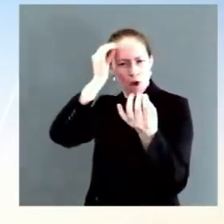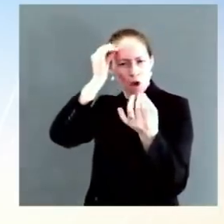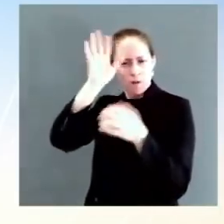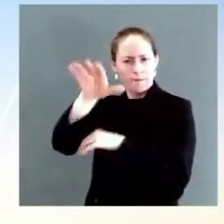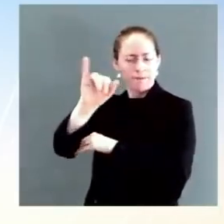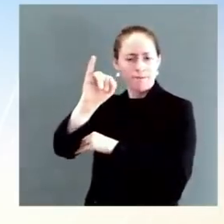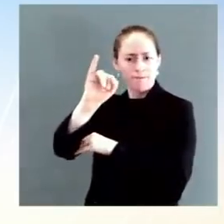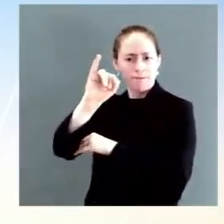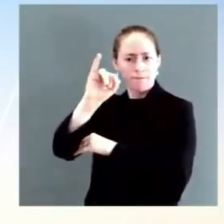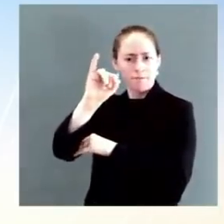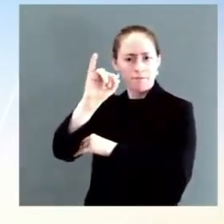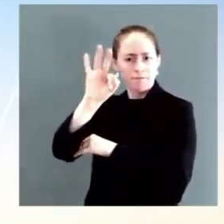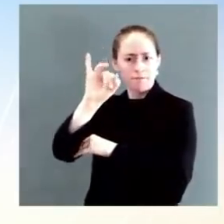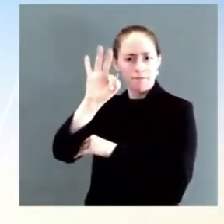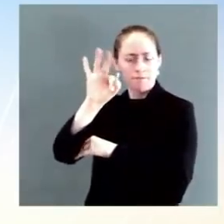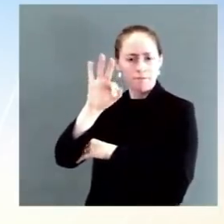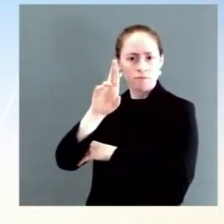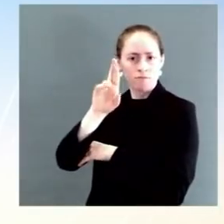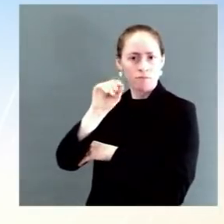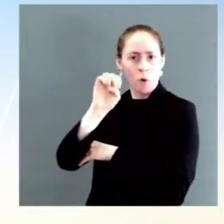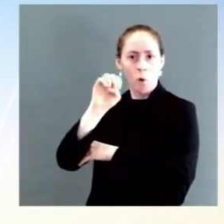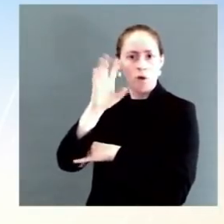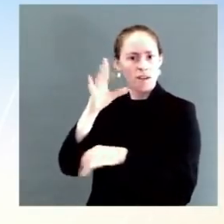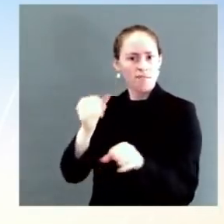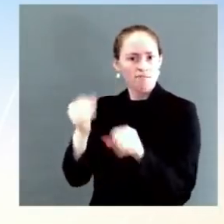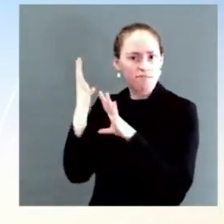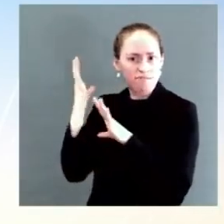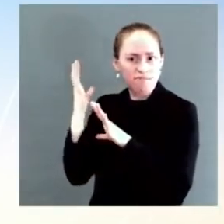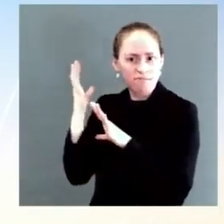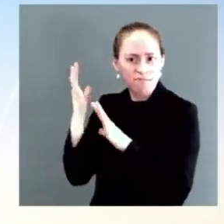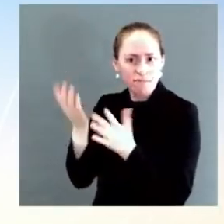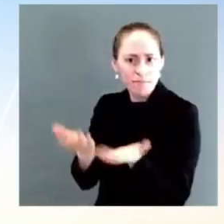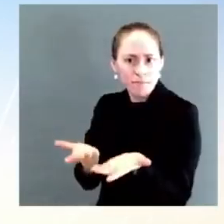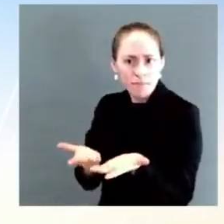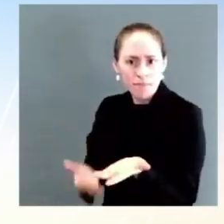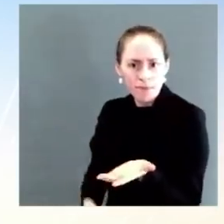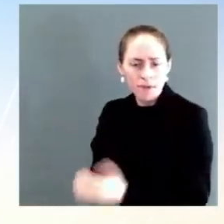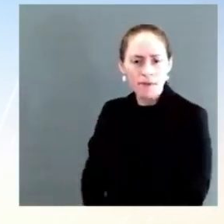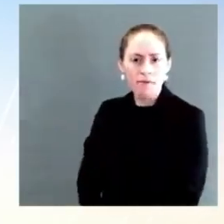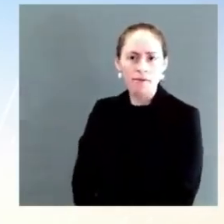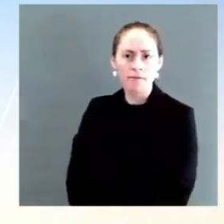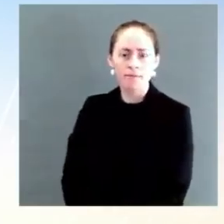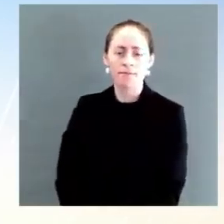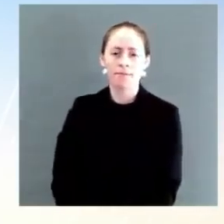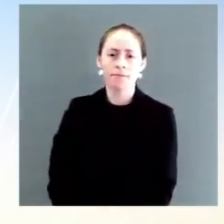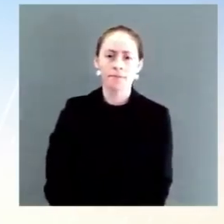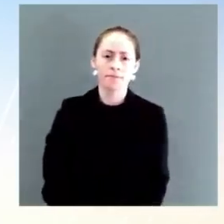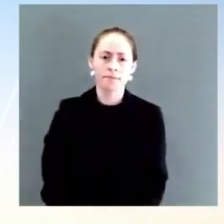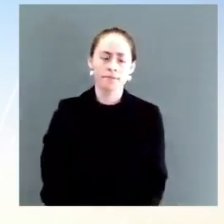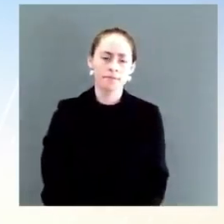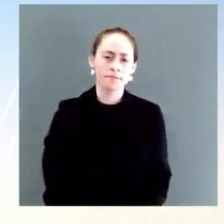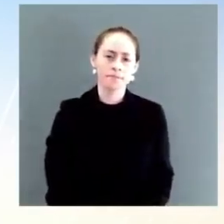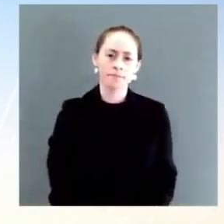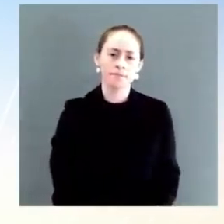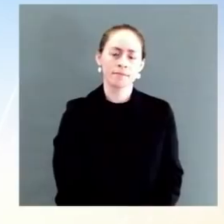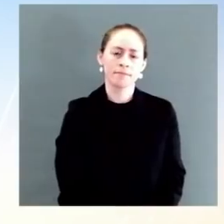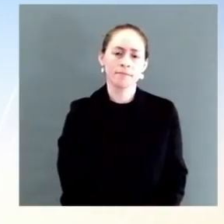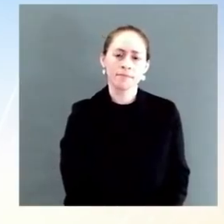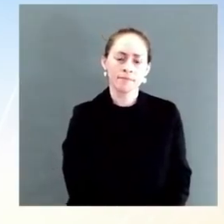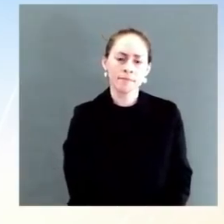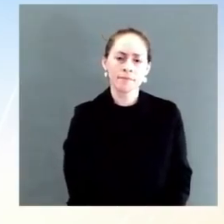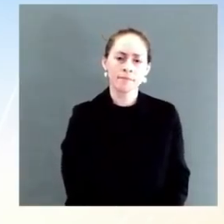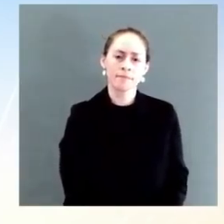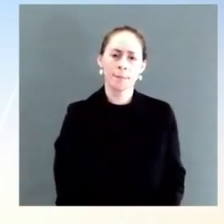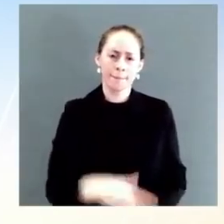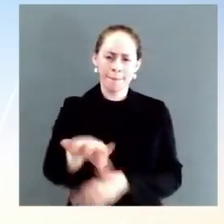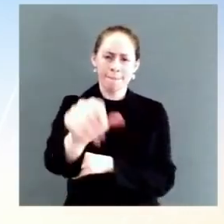have experienced, the president has had quite a busy schedule today, and of course, he will be updated and briefed by his team on those arguments. I know we were all